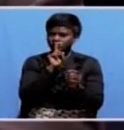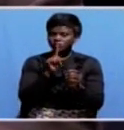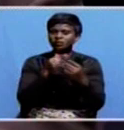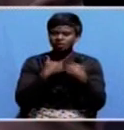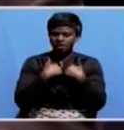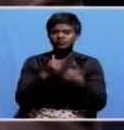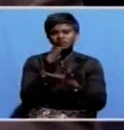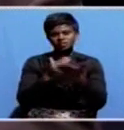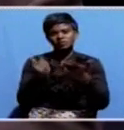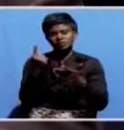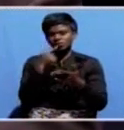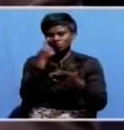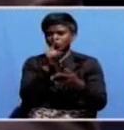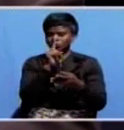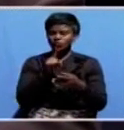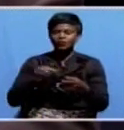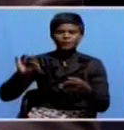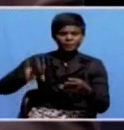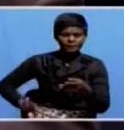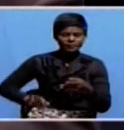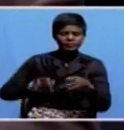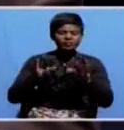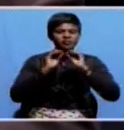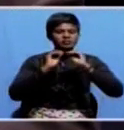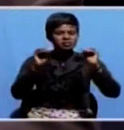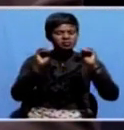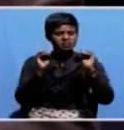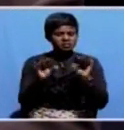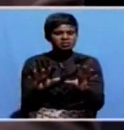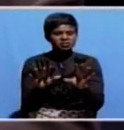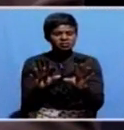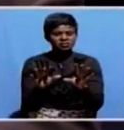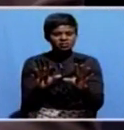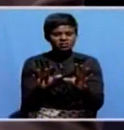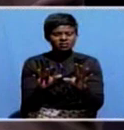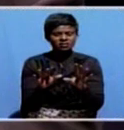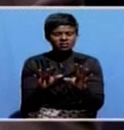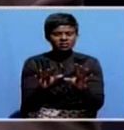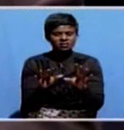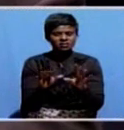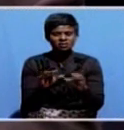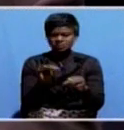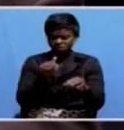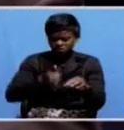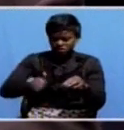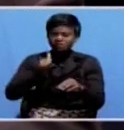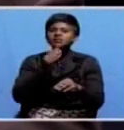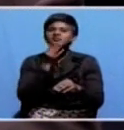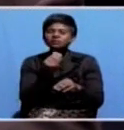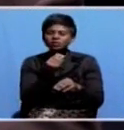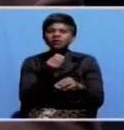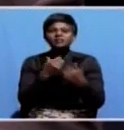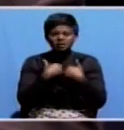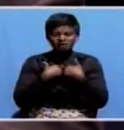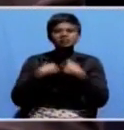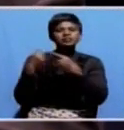anything. And our teachers really ingrained in us that spirit of